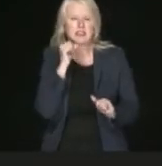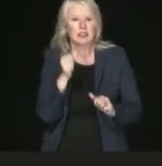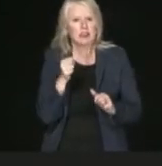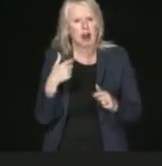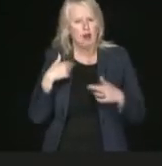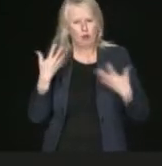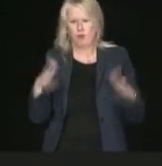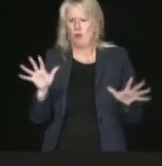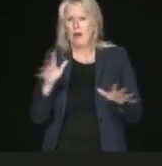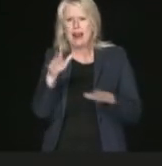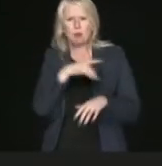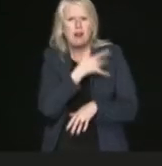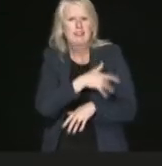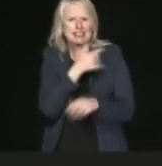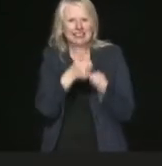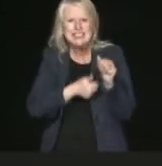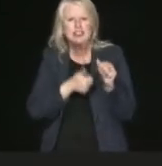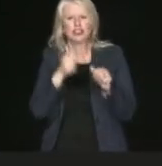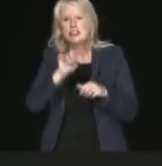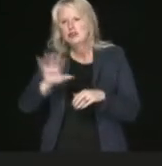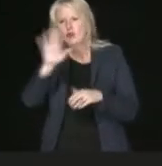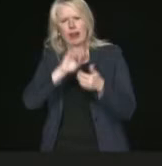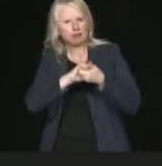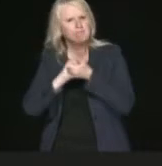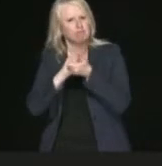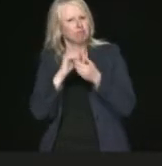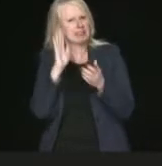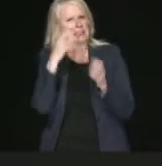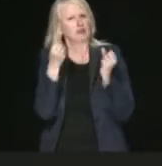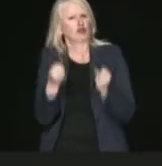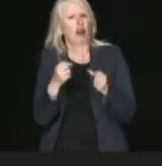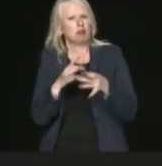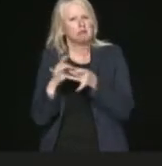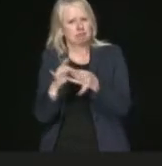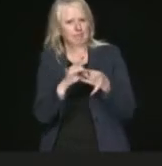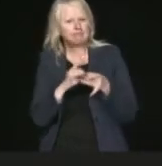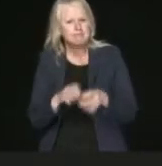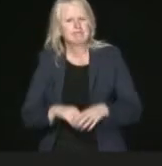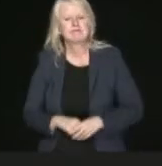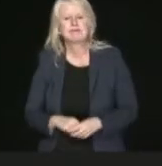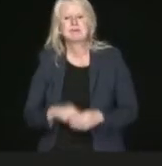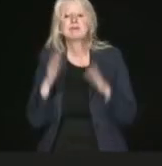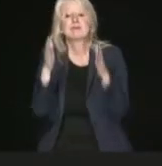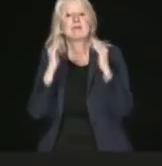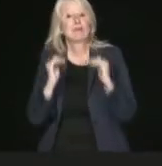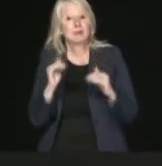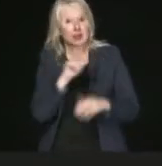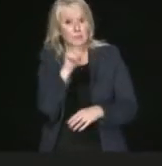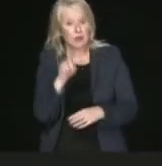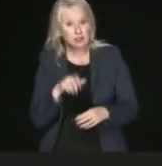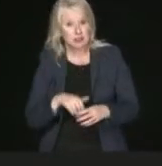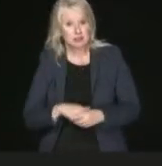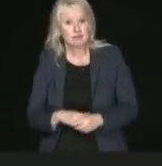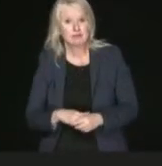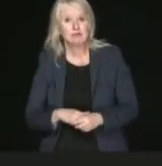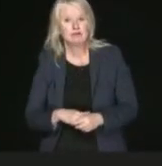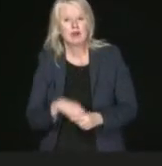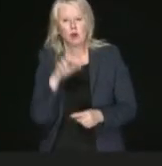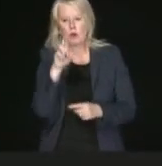operator. Thank you. Merci. Next question, Steve Shear, Reuters. Line is